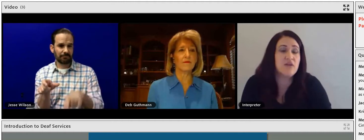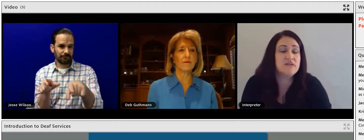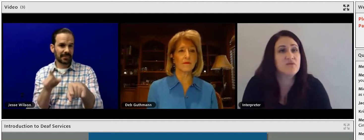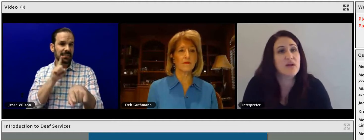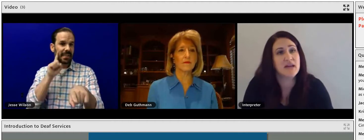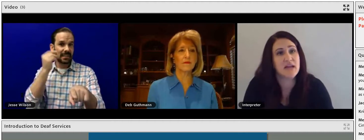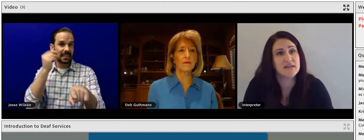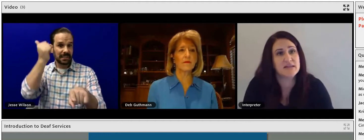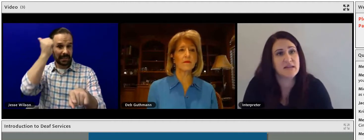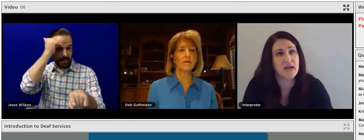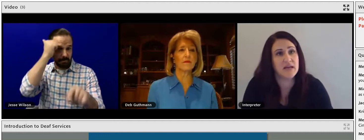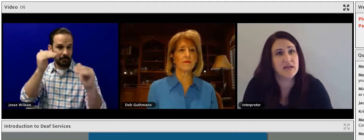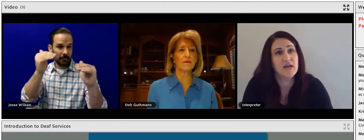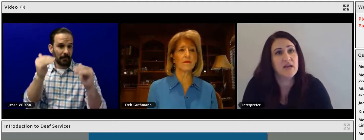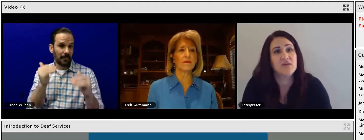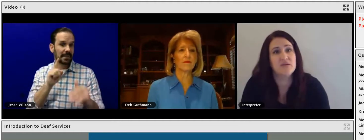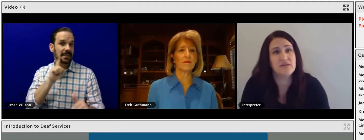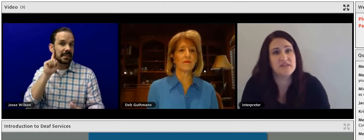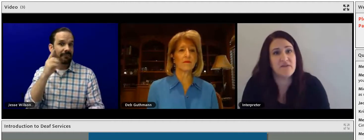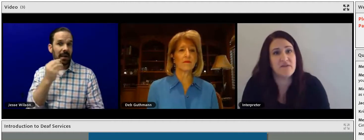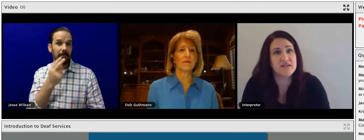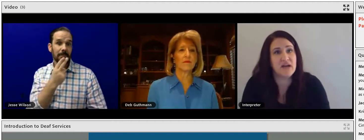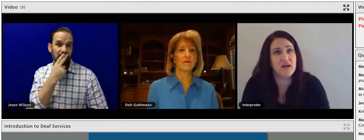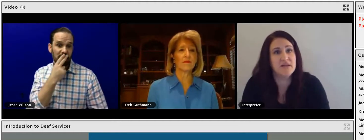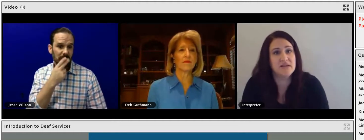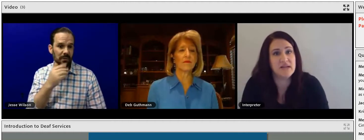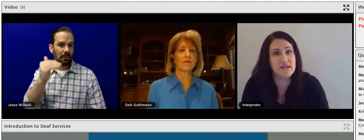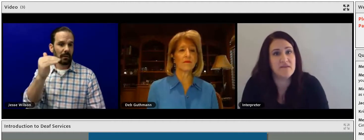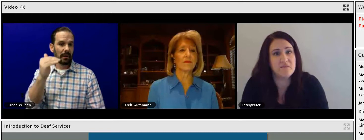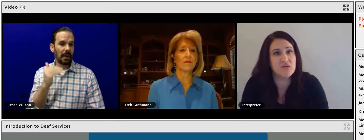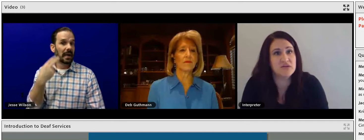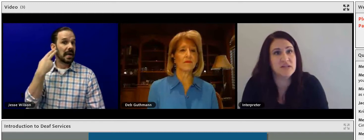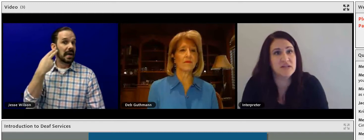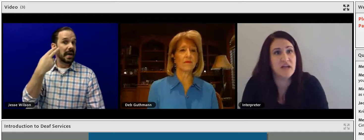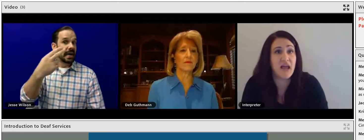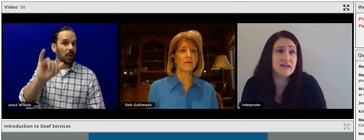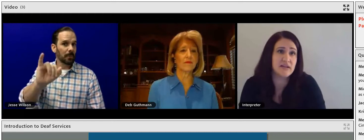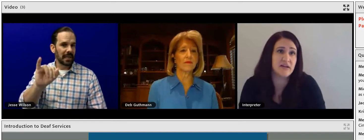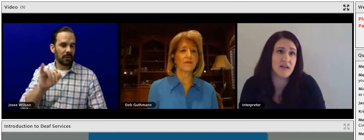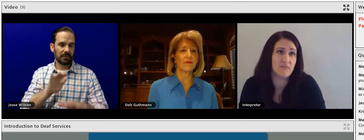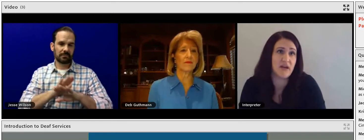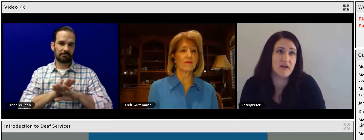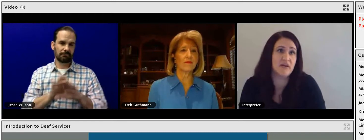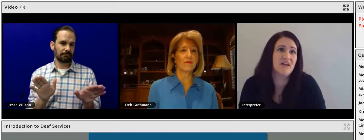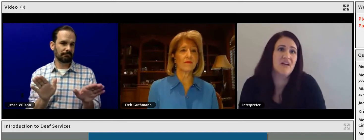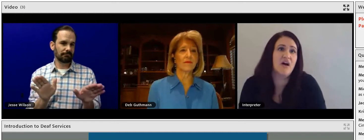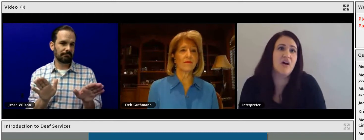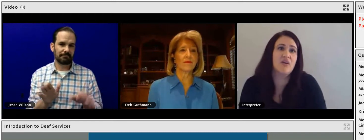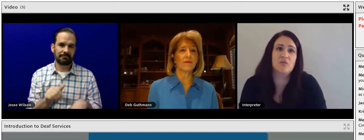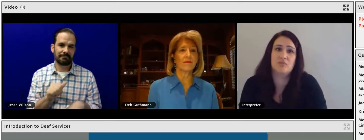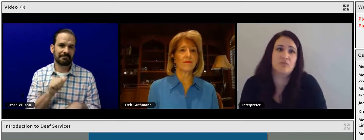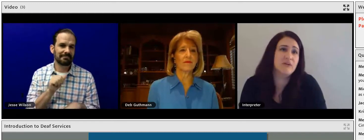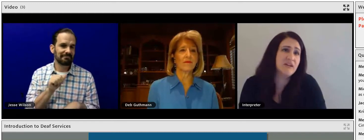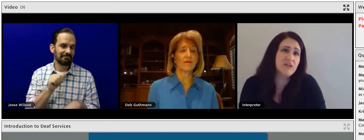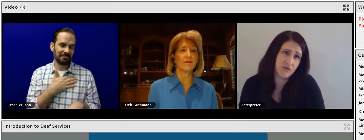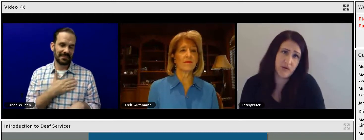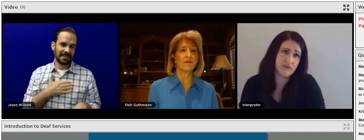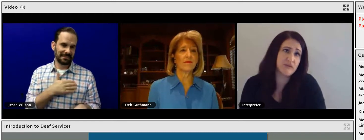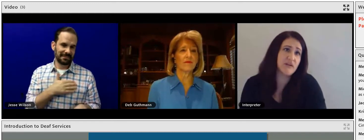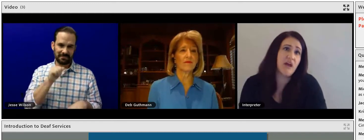groups. If you notice on the right-hand side, the use of deaf and dumb, deaf mute, and hearing impaired